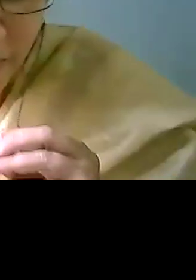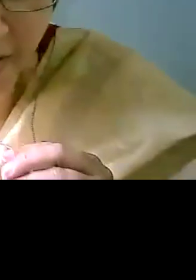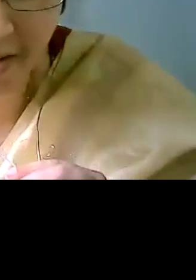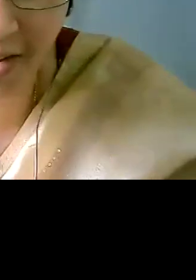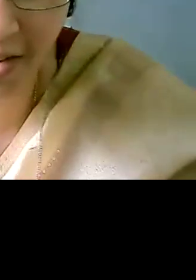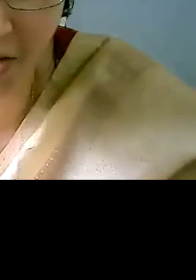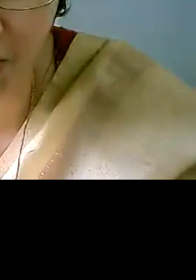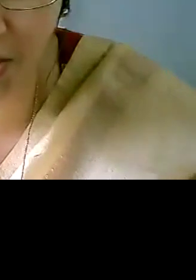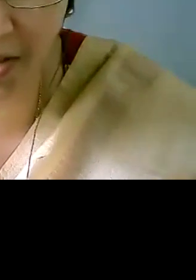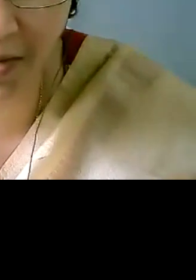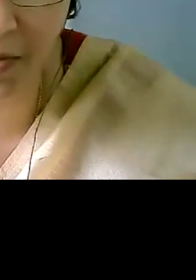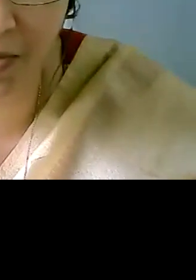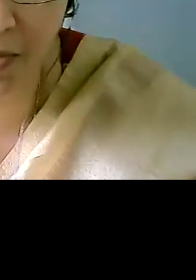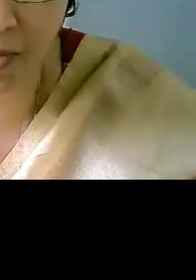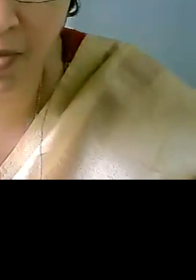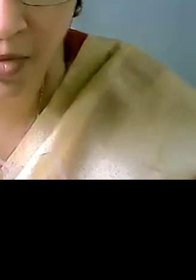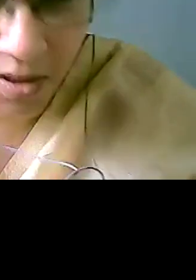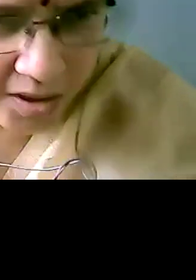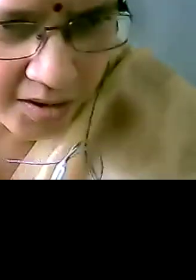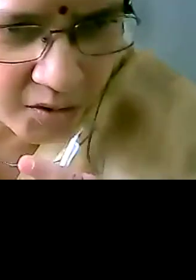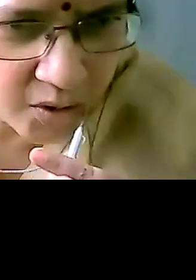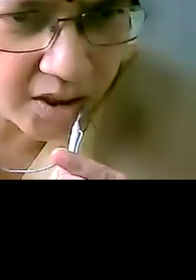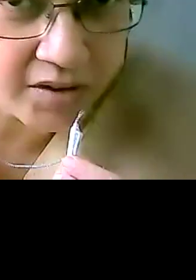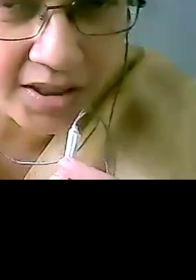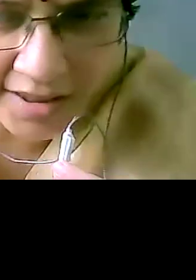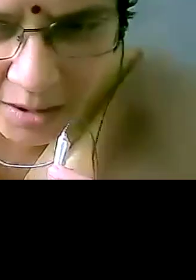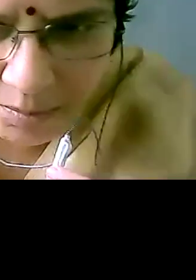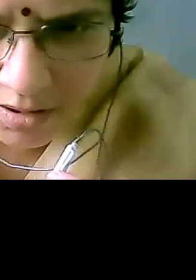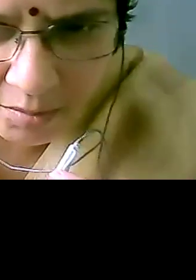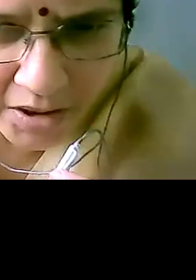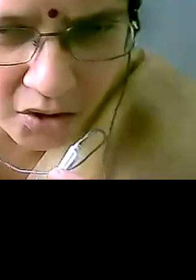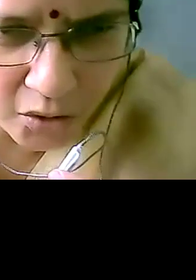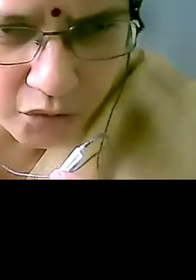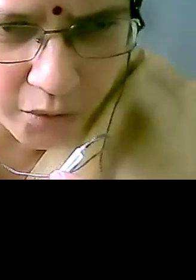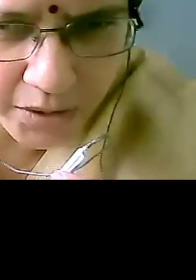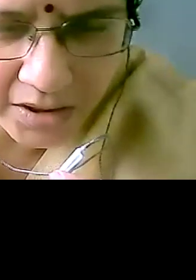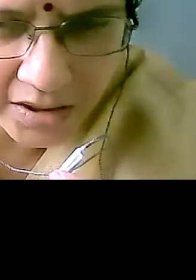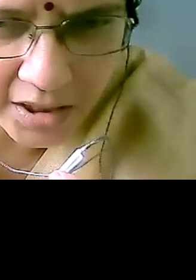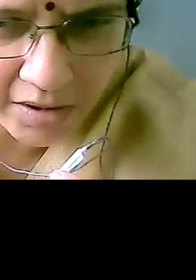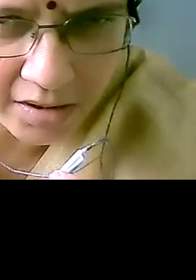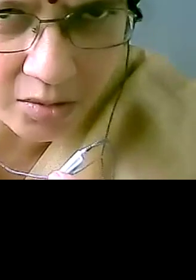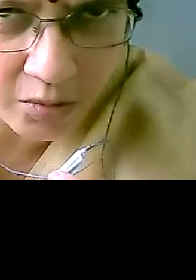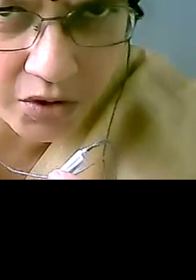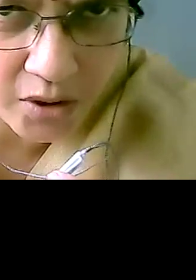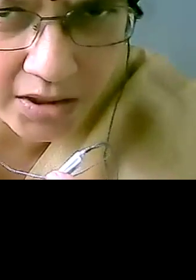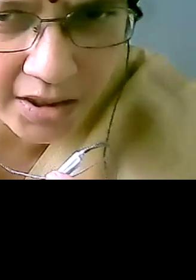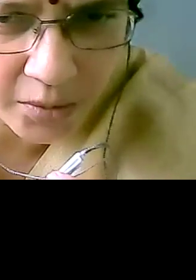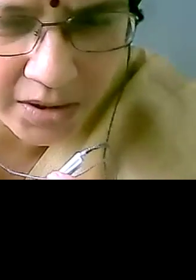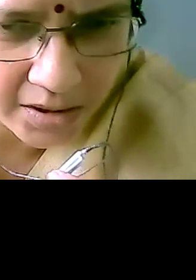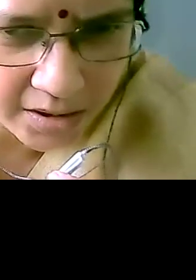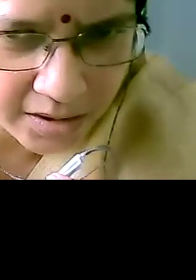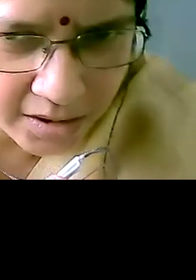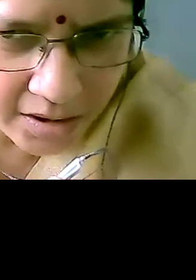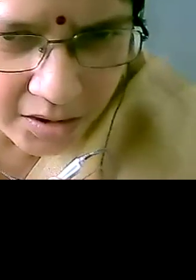Thank you, ma'am. Anything anybody wants? So we'll take up a minute or two for questions. Anyone who wish to ask